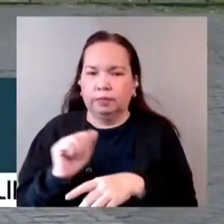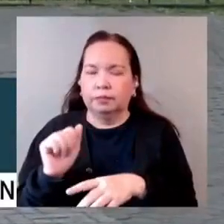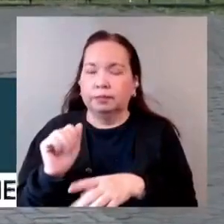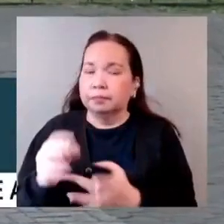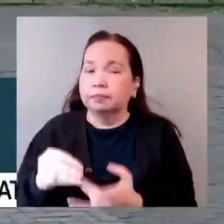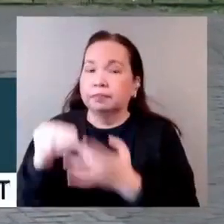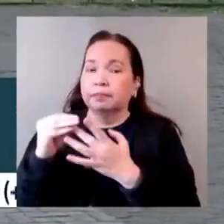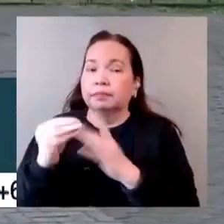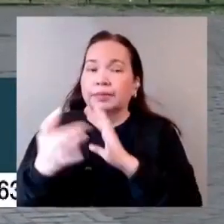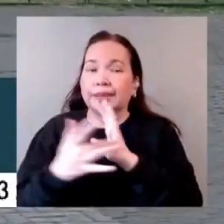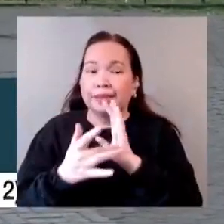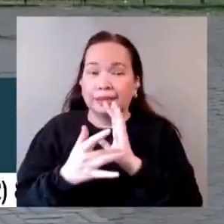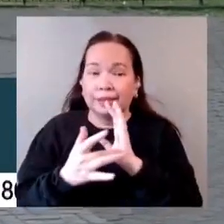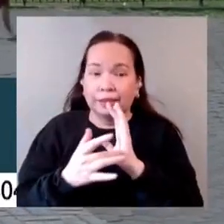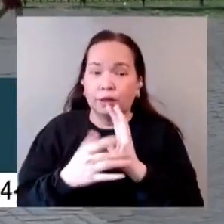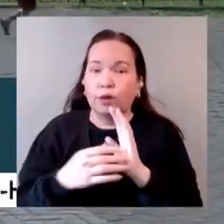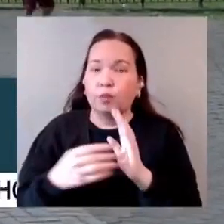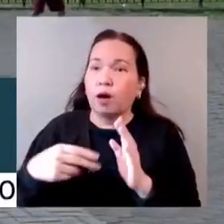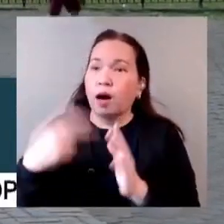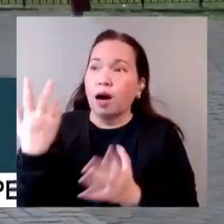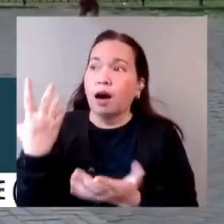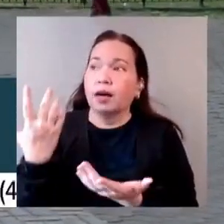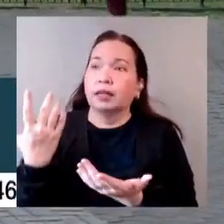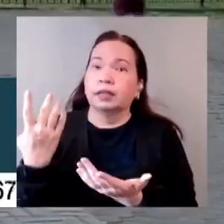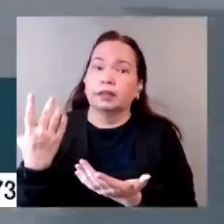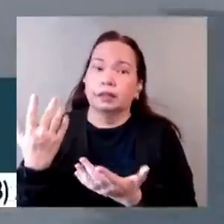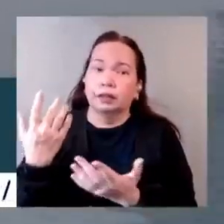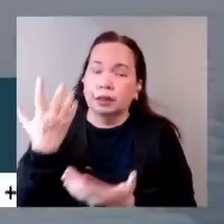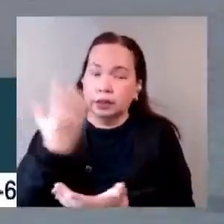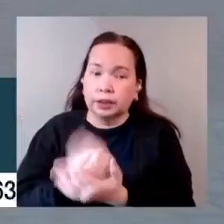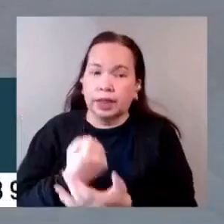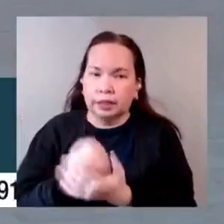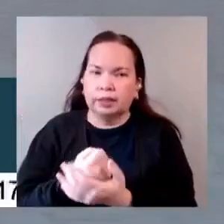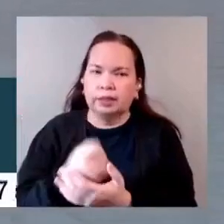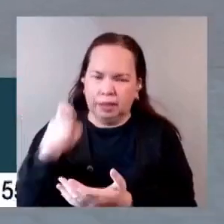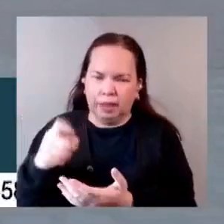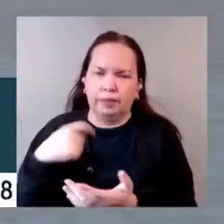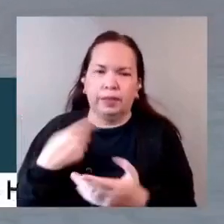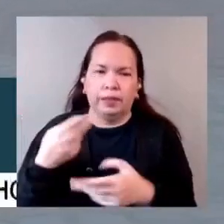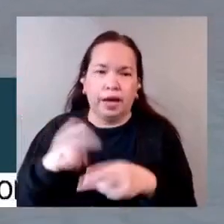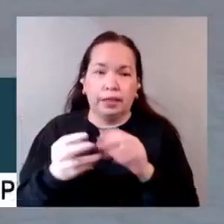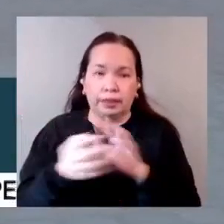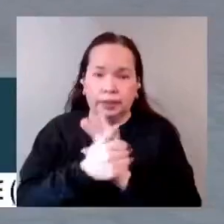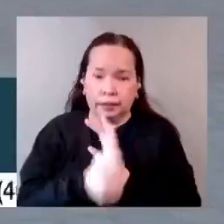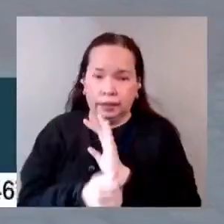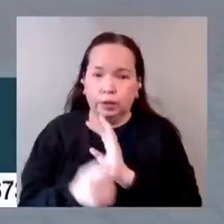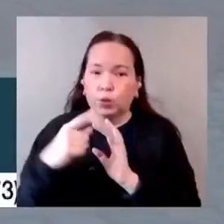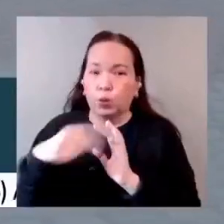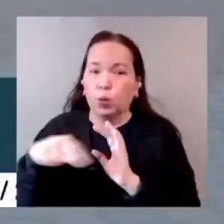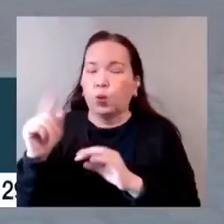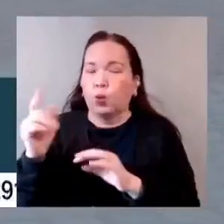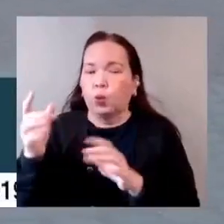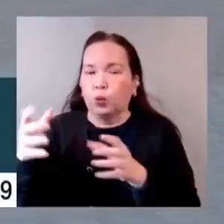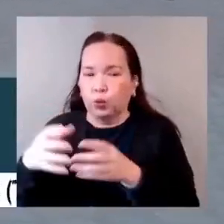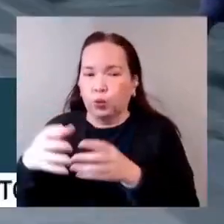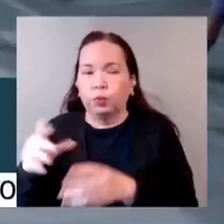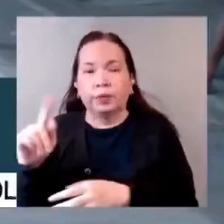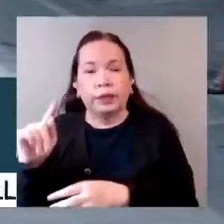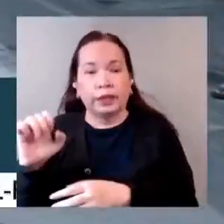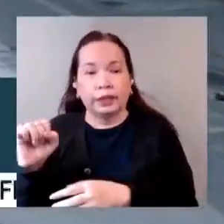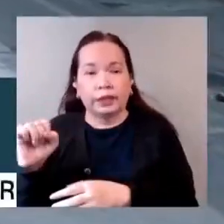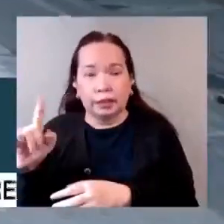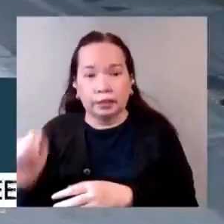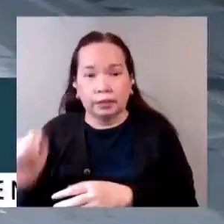because these are high-paying job opportunities. Co assured, however, that the chamber and government agencies like TESDA and DTI